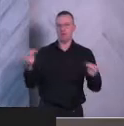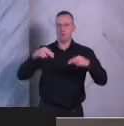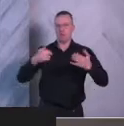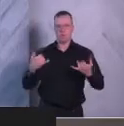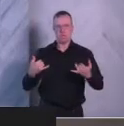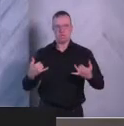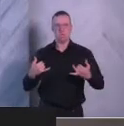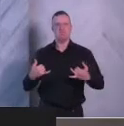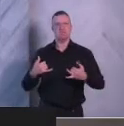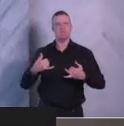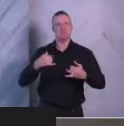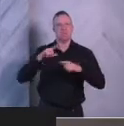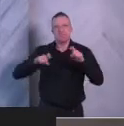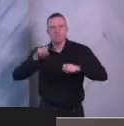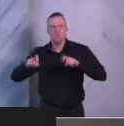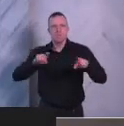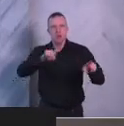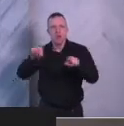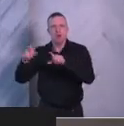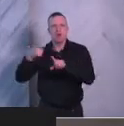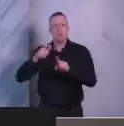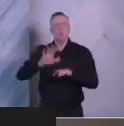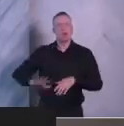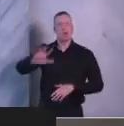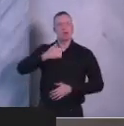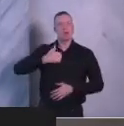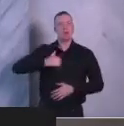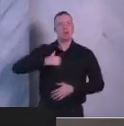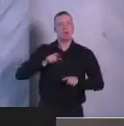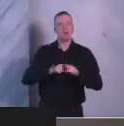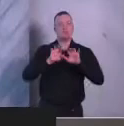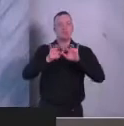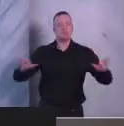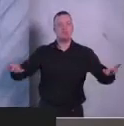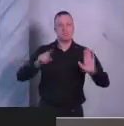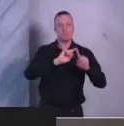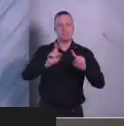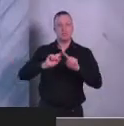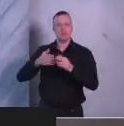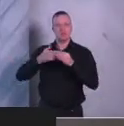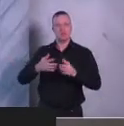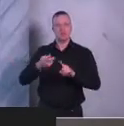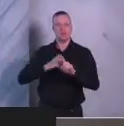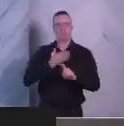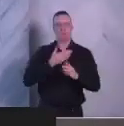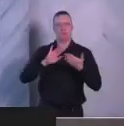some questions and issues from the multinational and cross-representational leaders from our community.